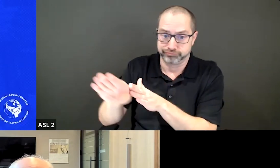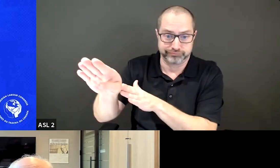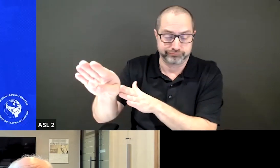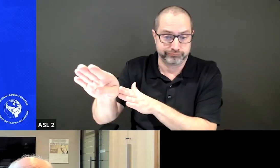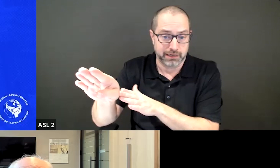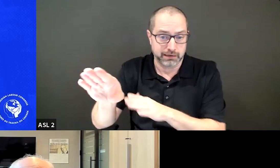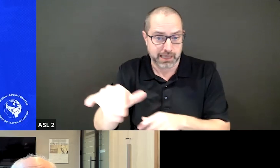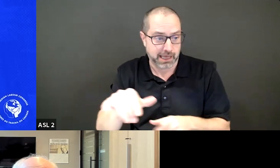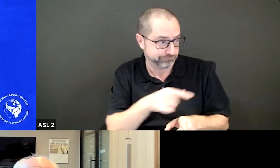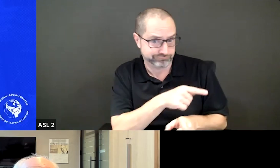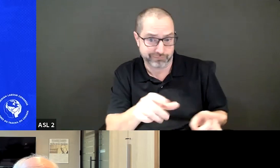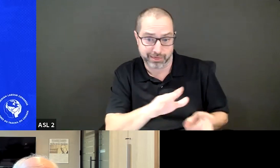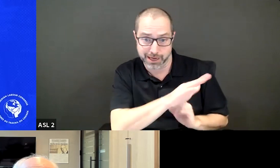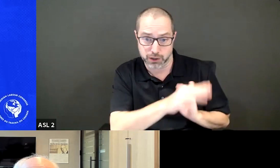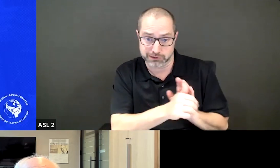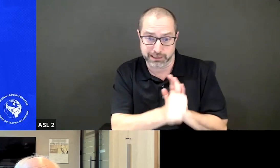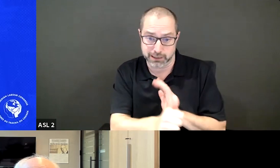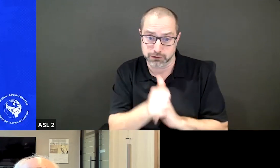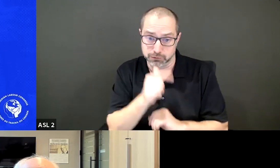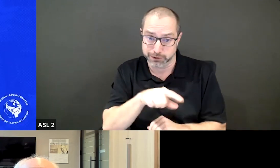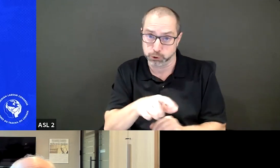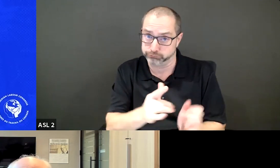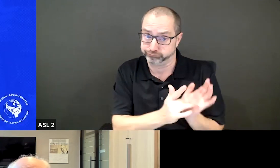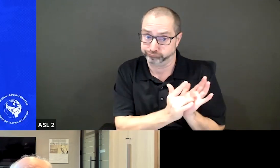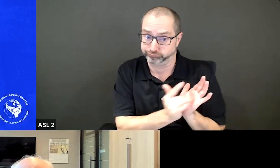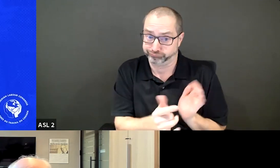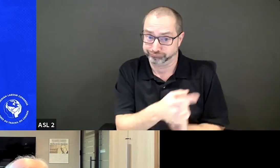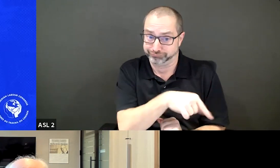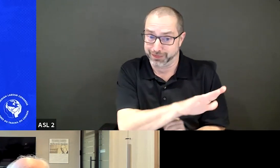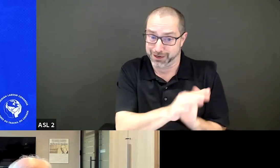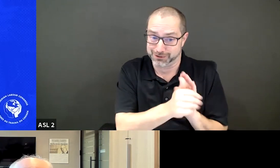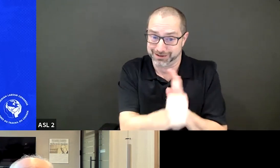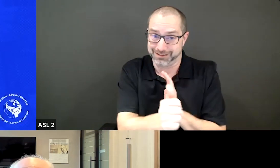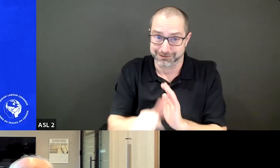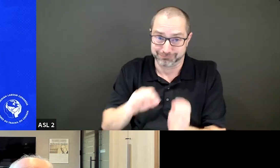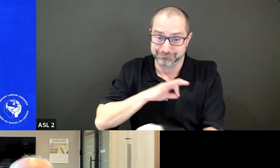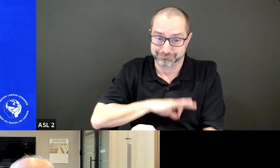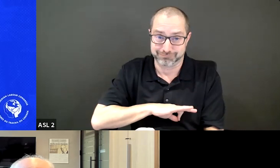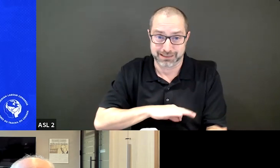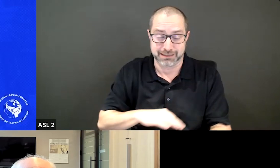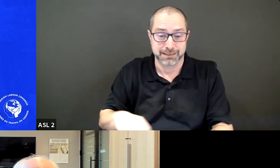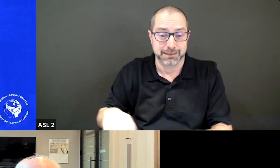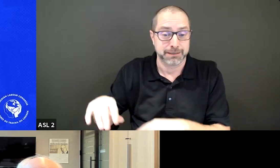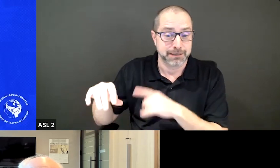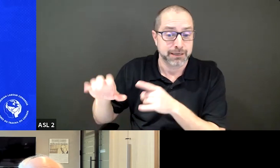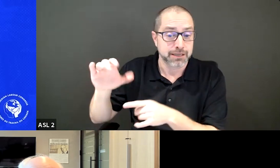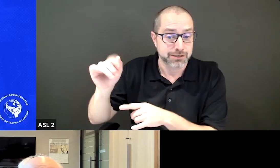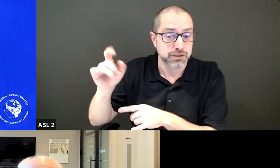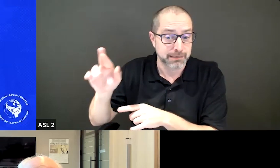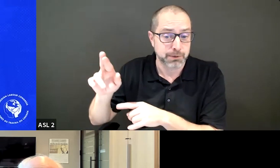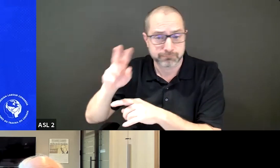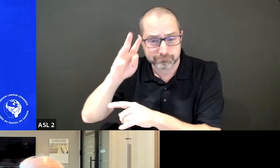that is out there that we should be taking advantage of? The Canadian Chamber this year created something called the Business Data